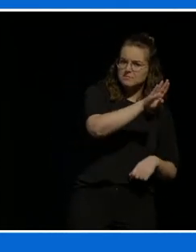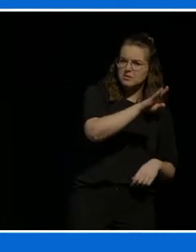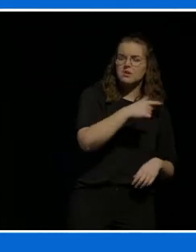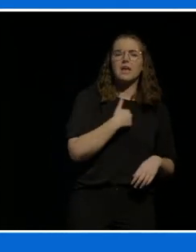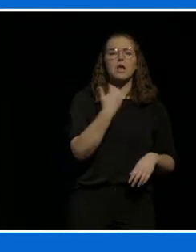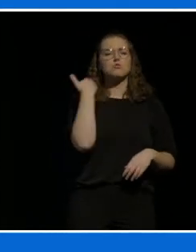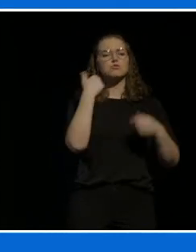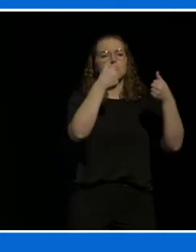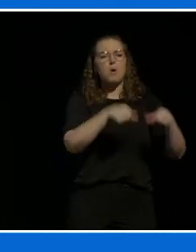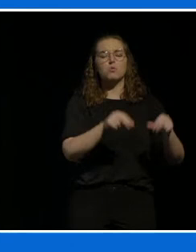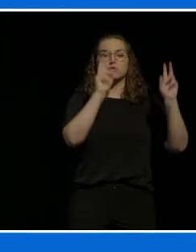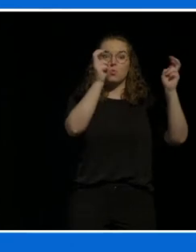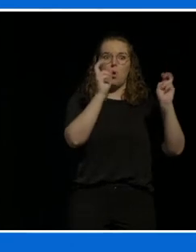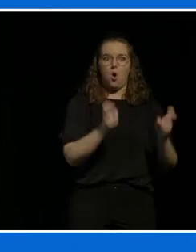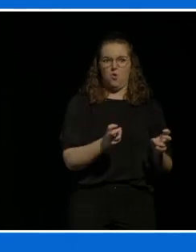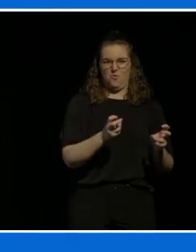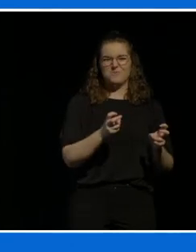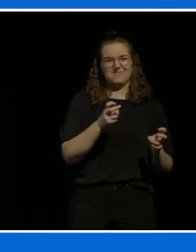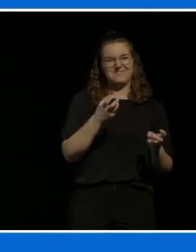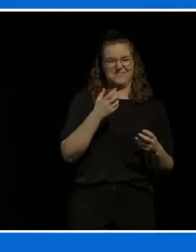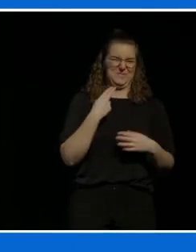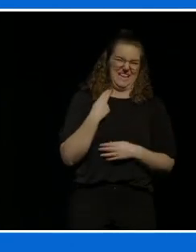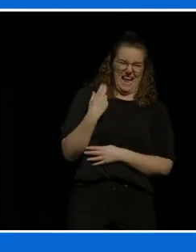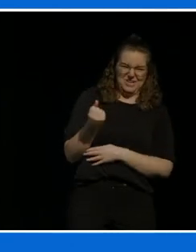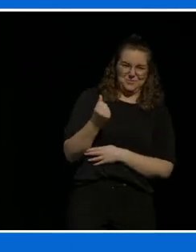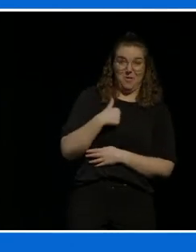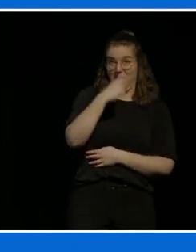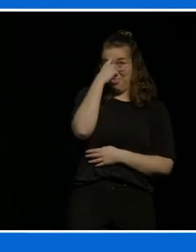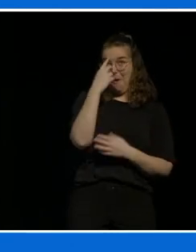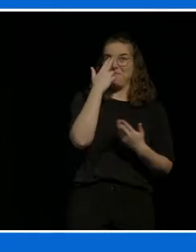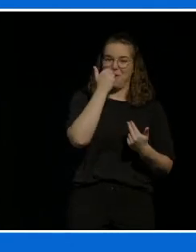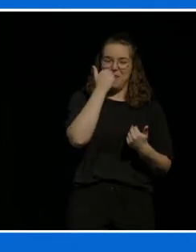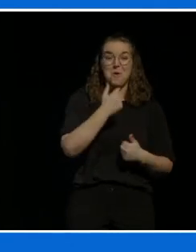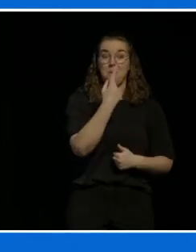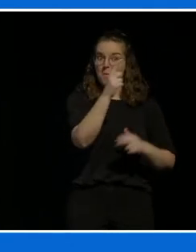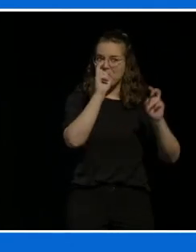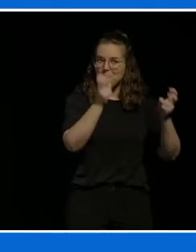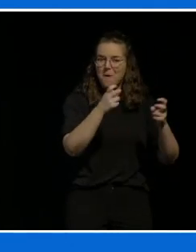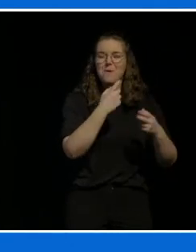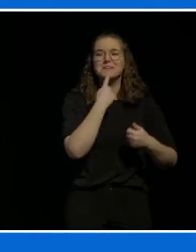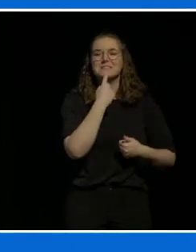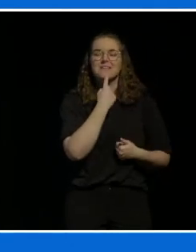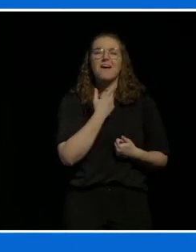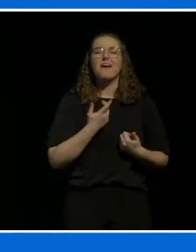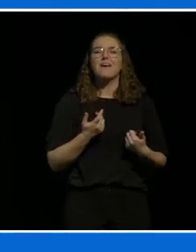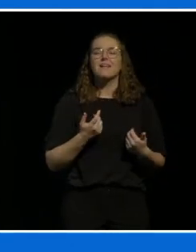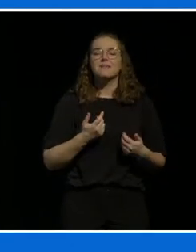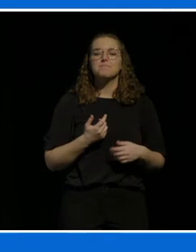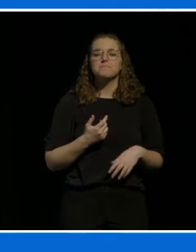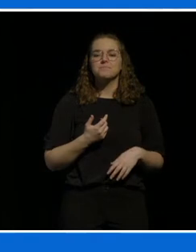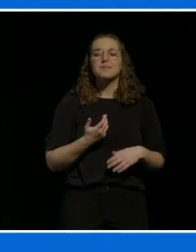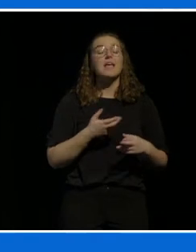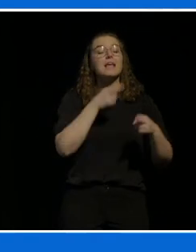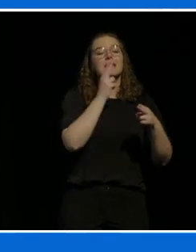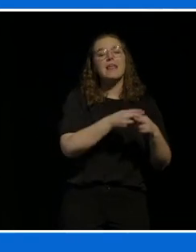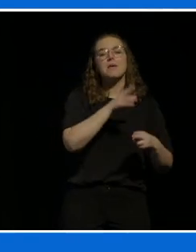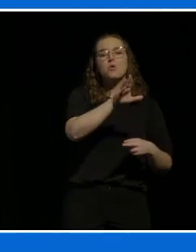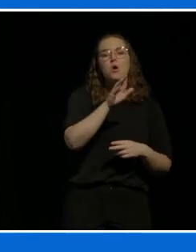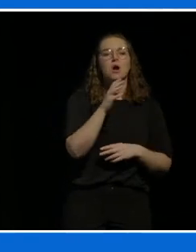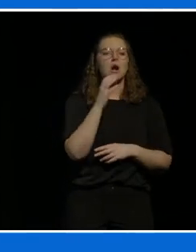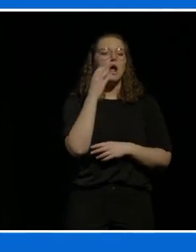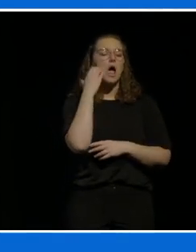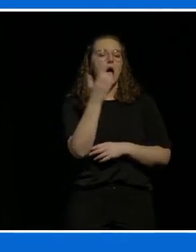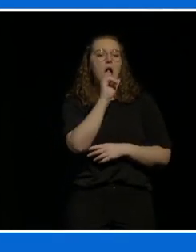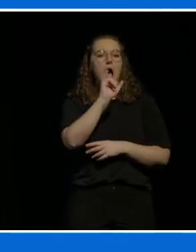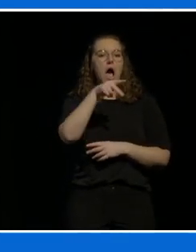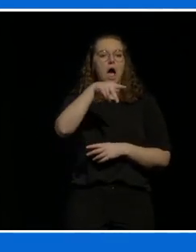post these quotes when I was in high school that I thought were really funny. So there's one that was like you name your iPod Titanic. You plug it in.